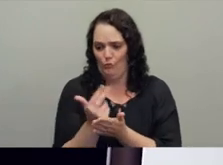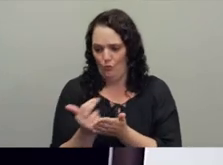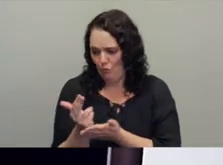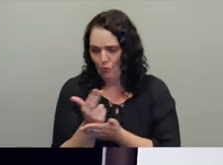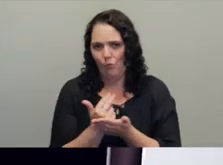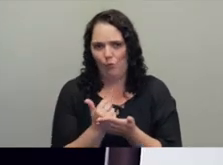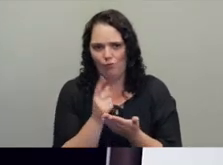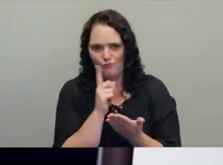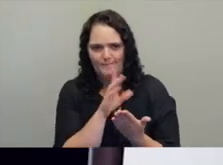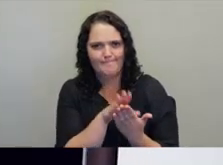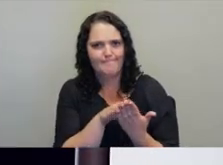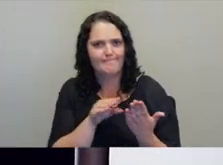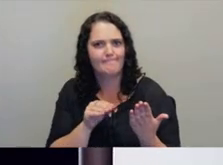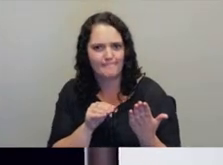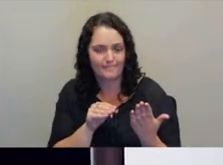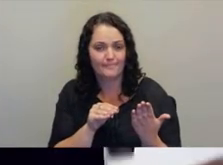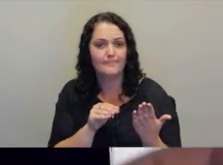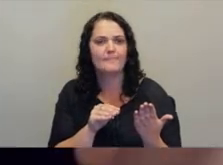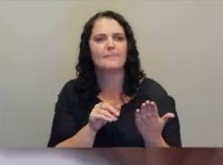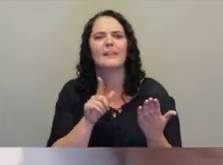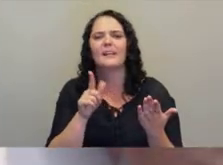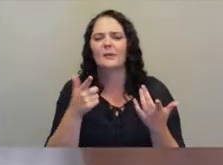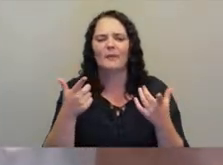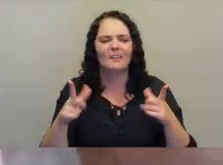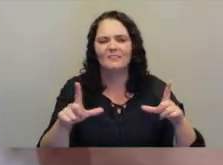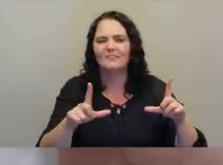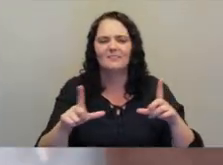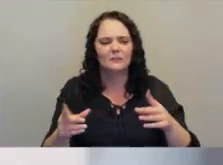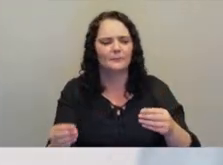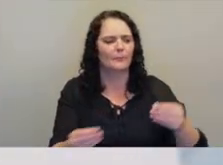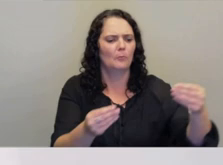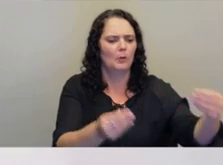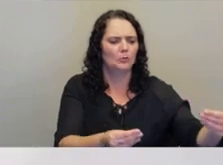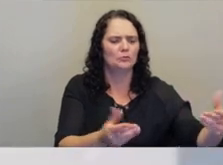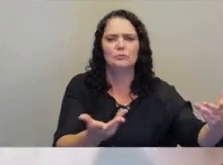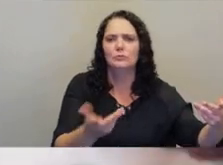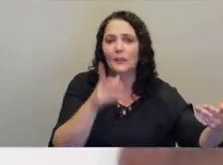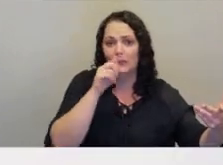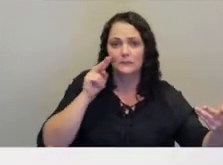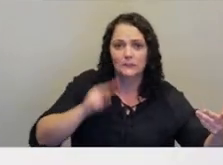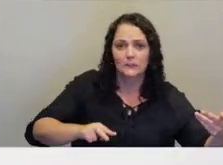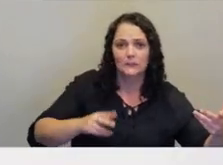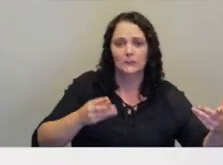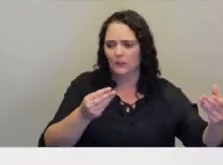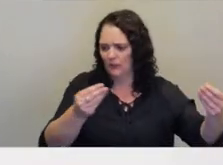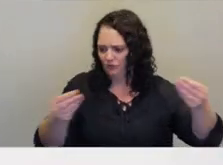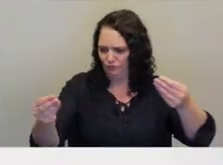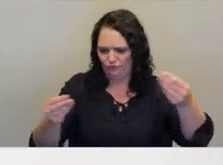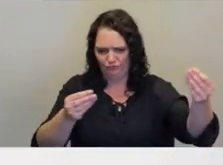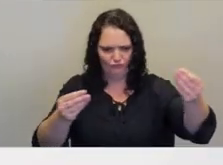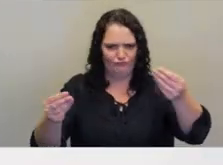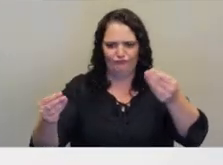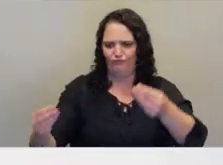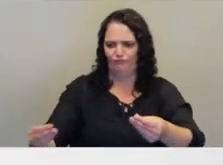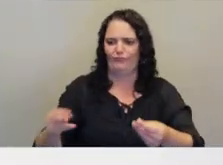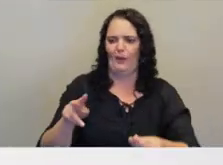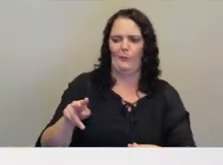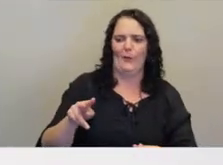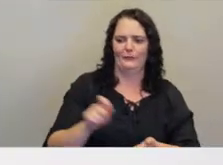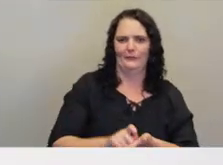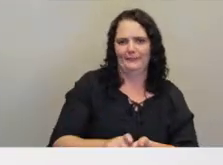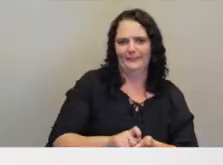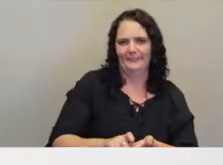that drawing, put it in a screen and a window off to the side there where you can see it really easily, and then grab